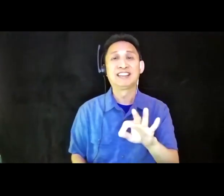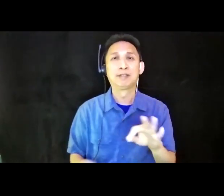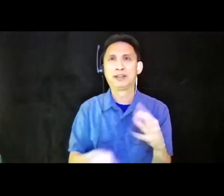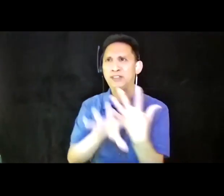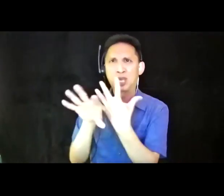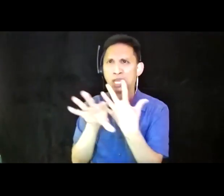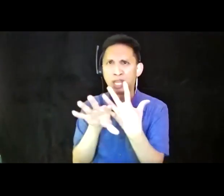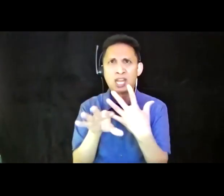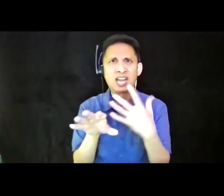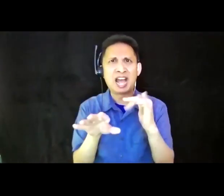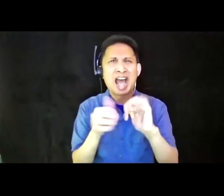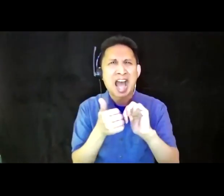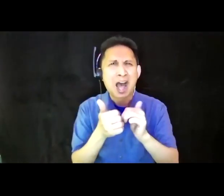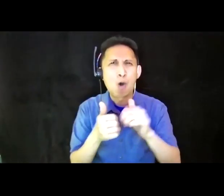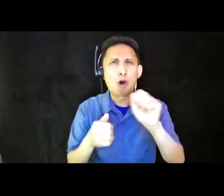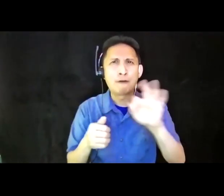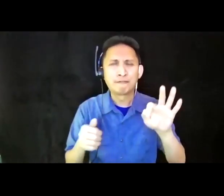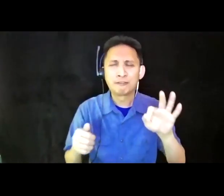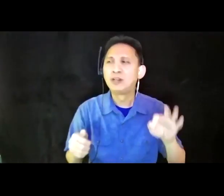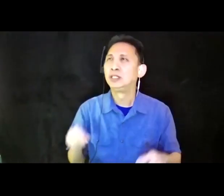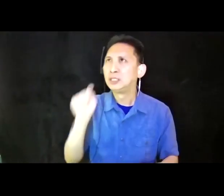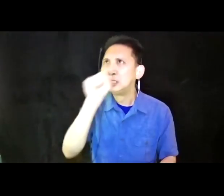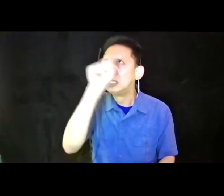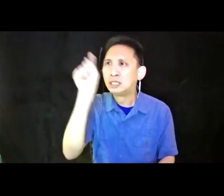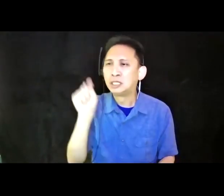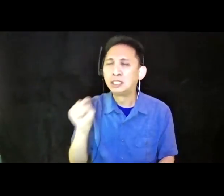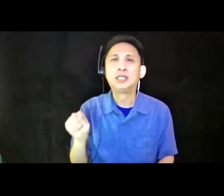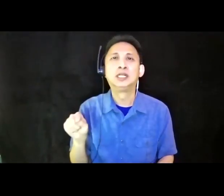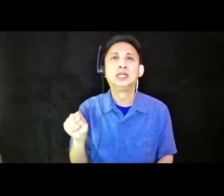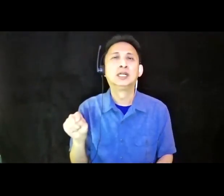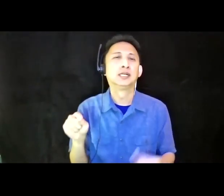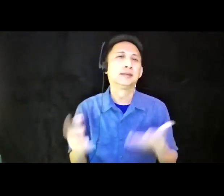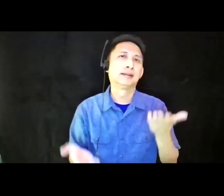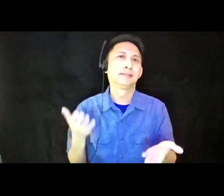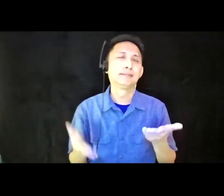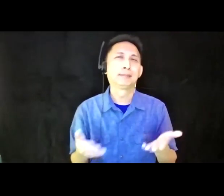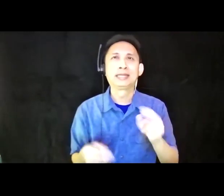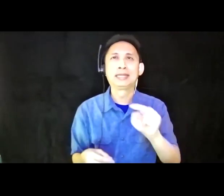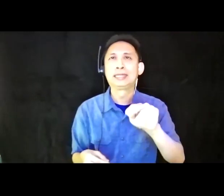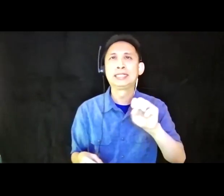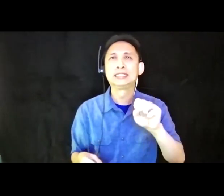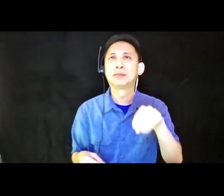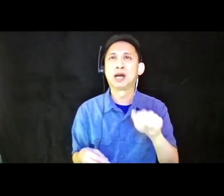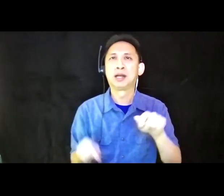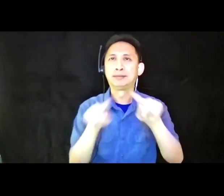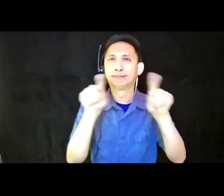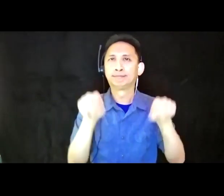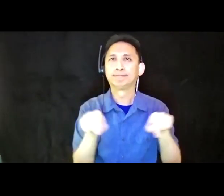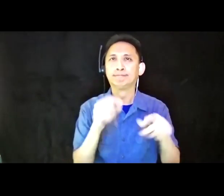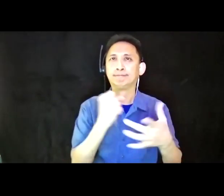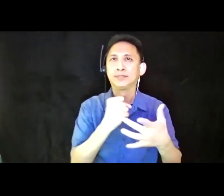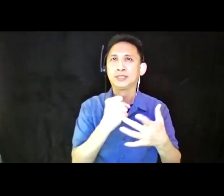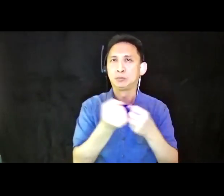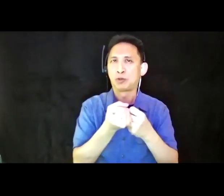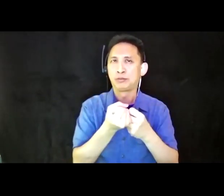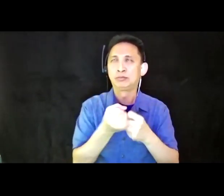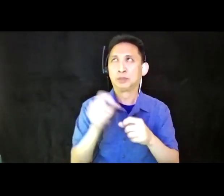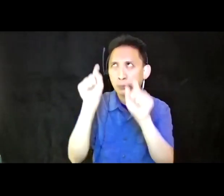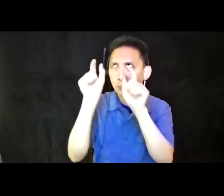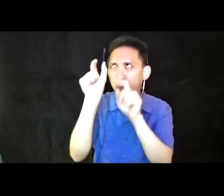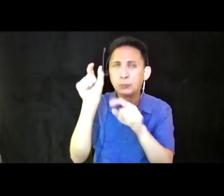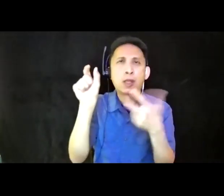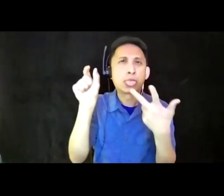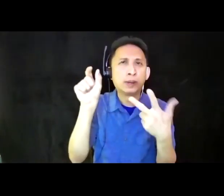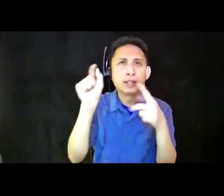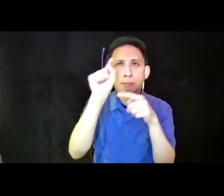anyone's video who's turned off. So say NISMA bracket tech support. From there, you'll see three dots. You'll click on those three dots